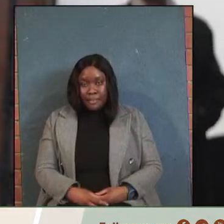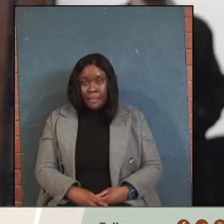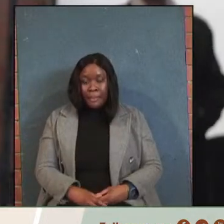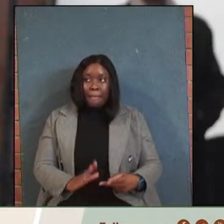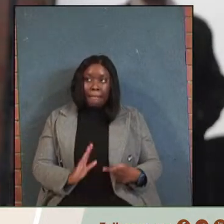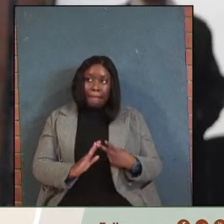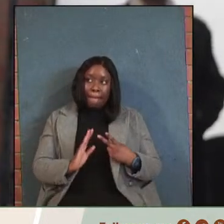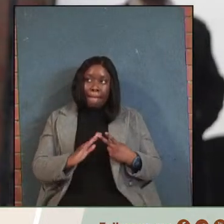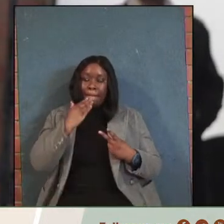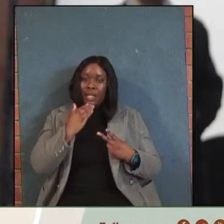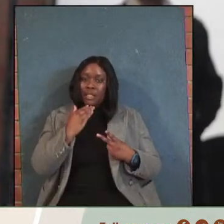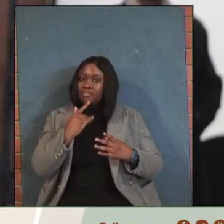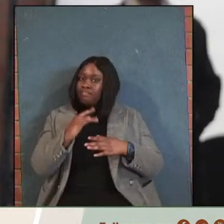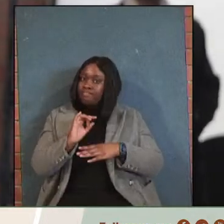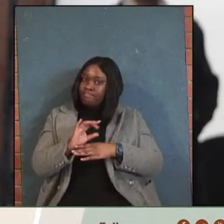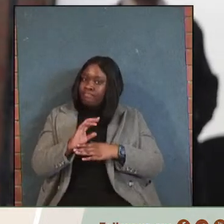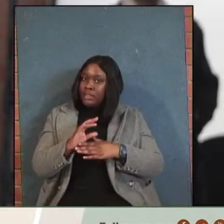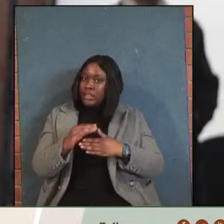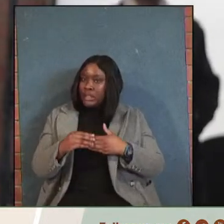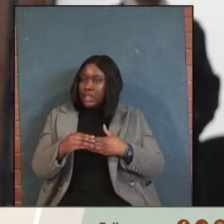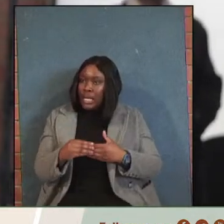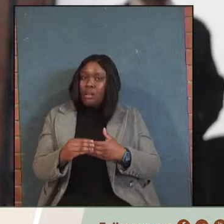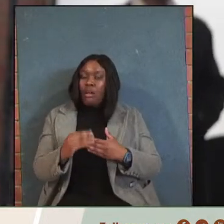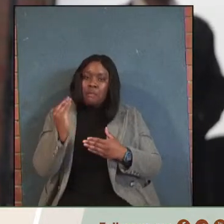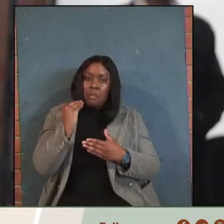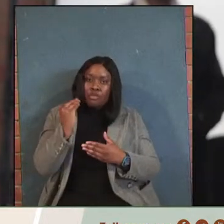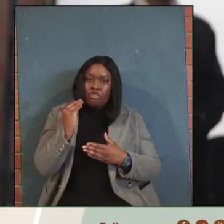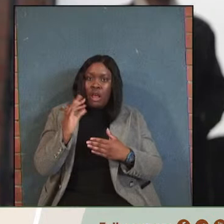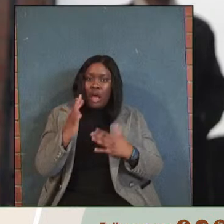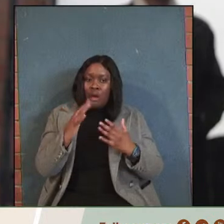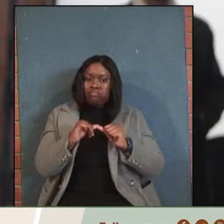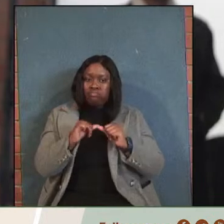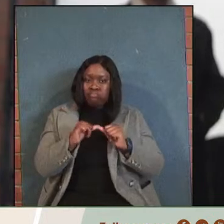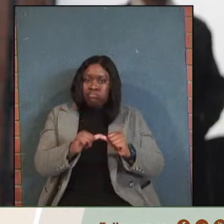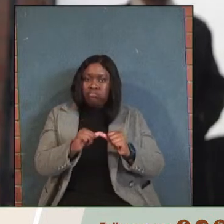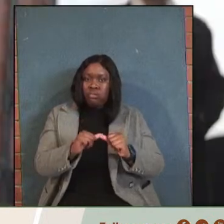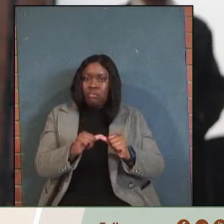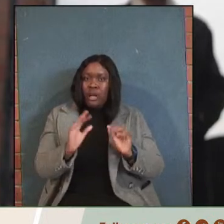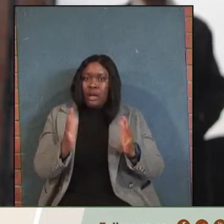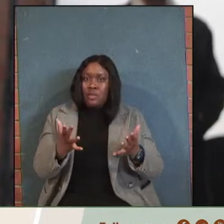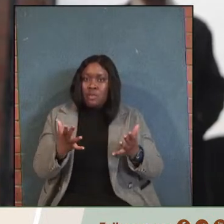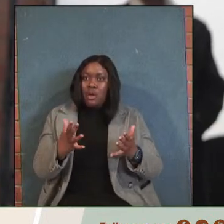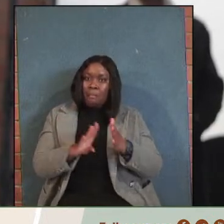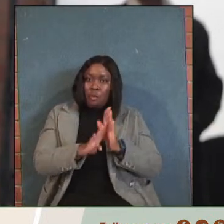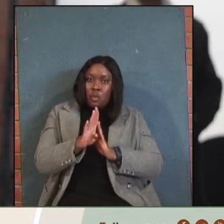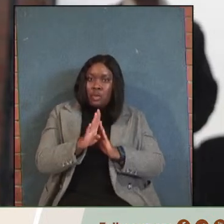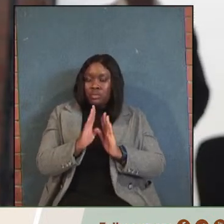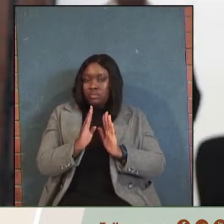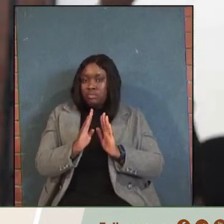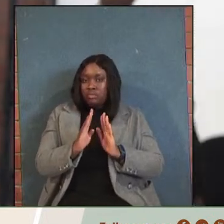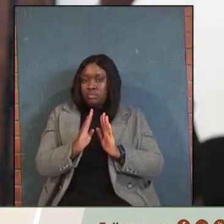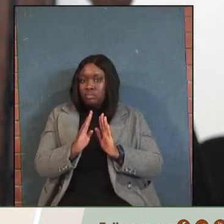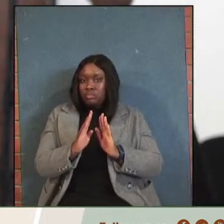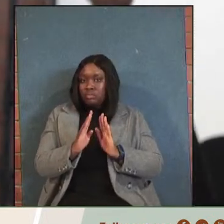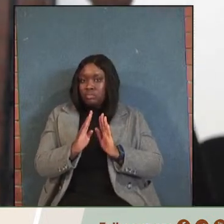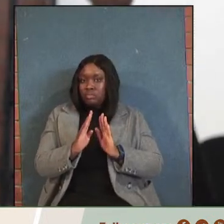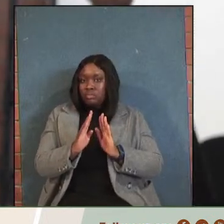with information in relation to how it will be sustained in terms of progress and development. I thank you.